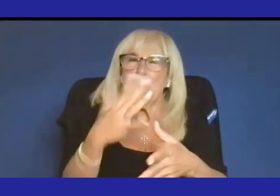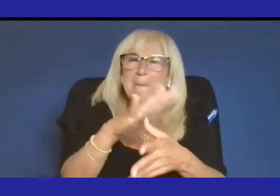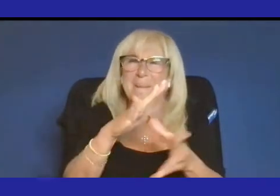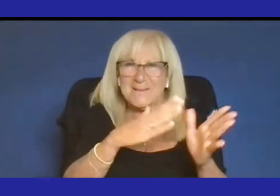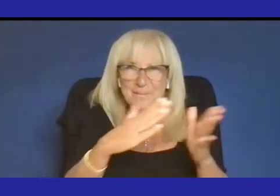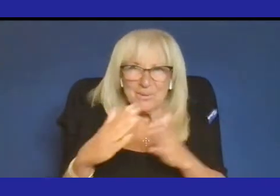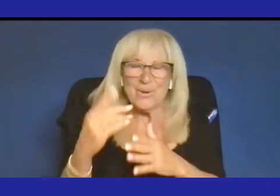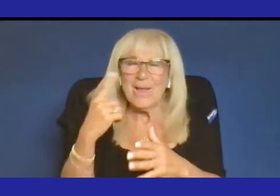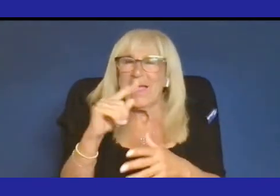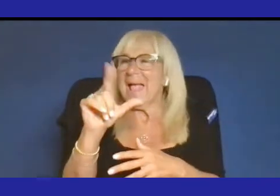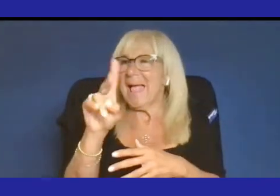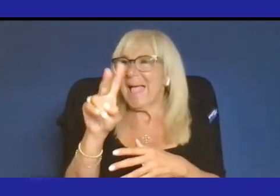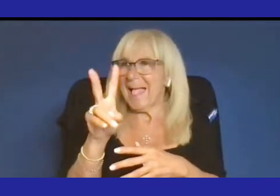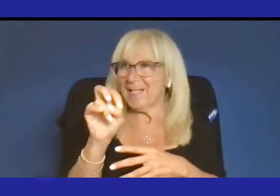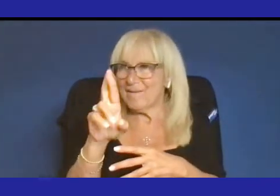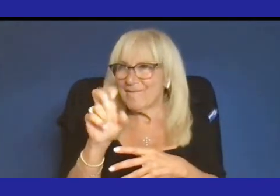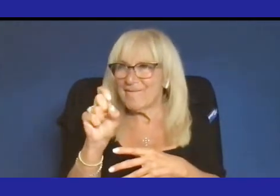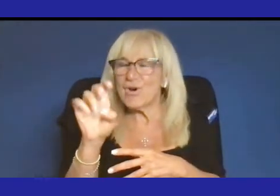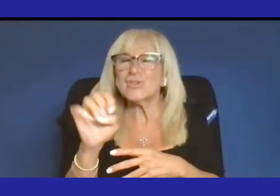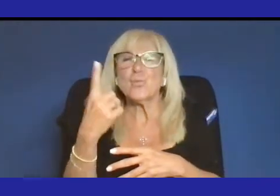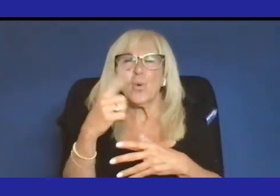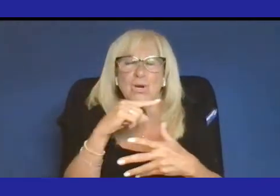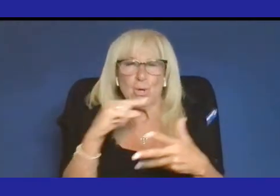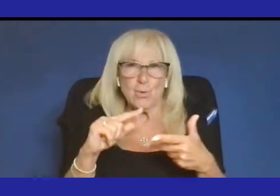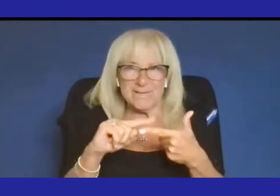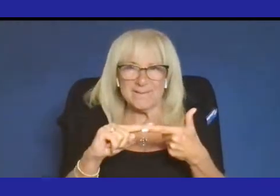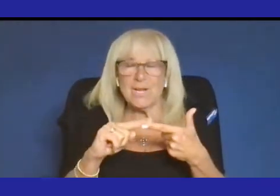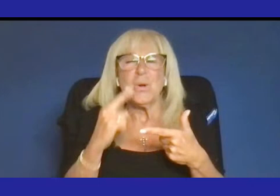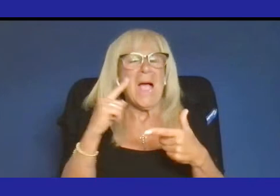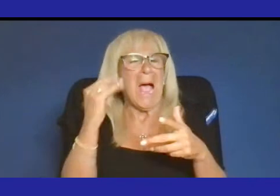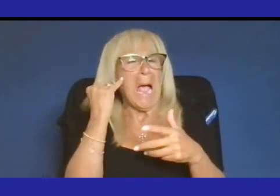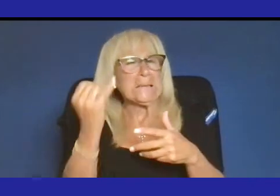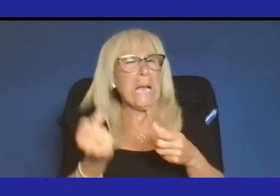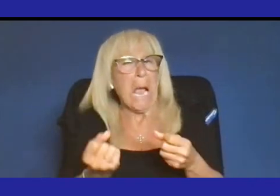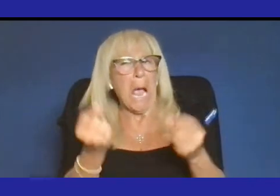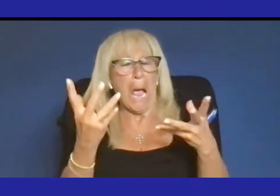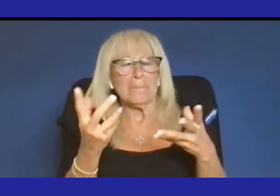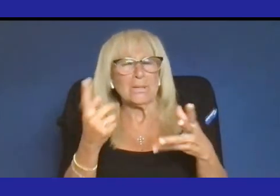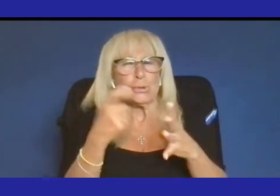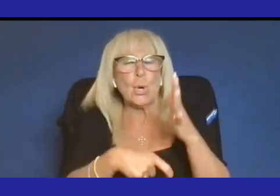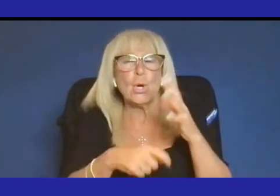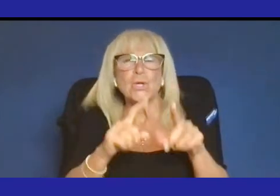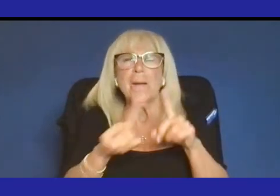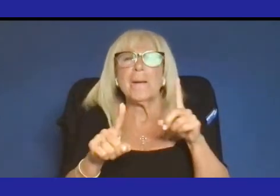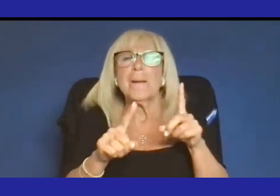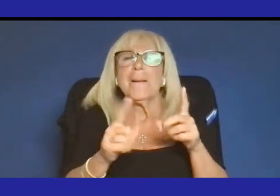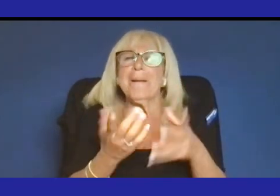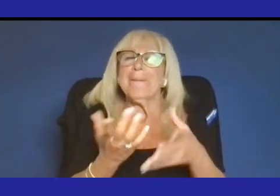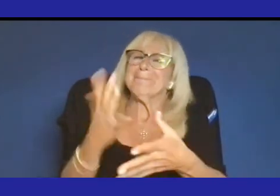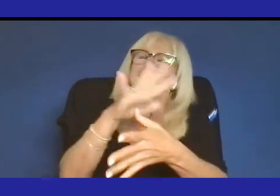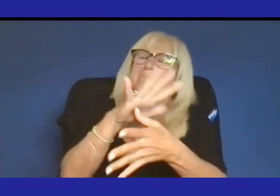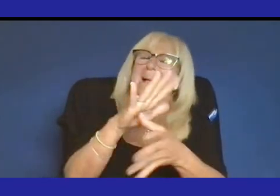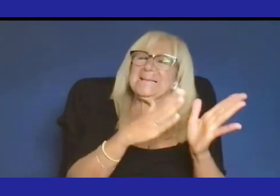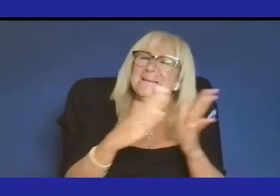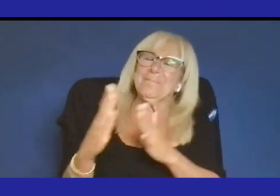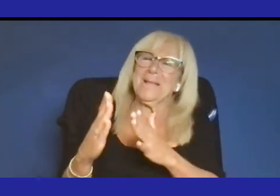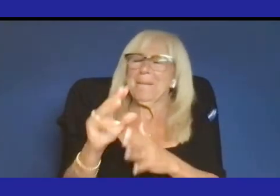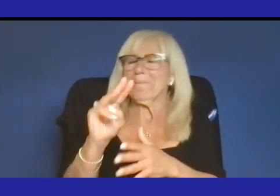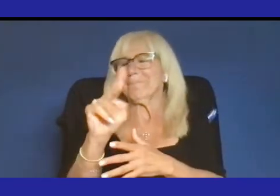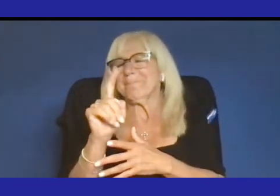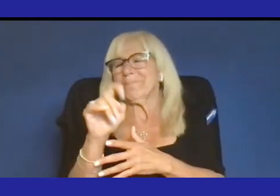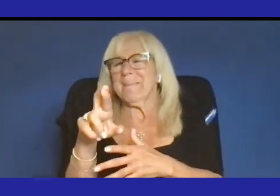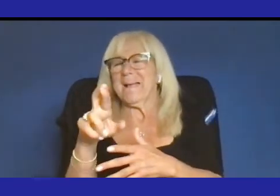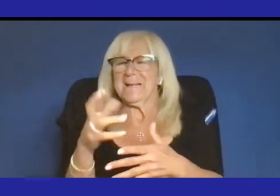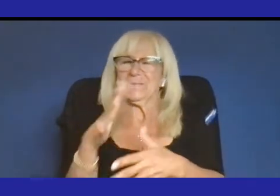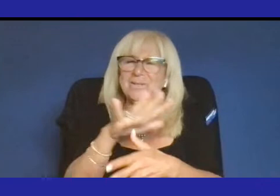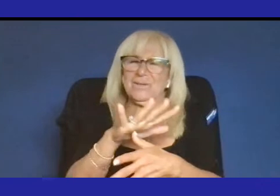for Queens. So we okay, do yeah, have an idea of how much it costs. Unfortunately, master planning is considered planning in